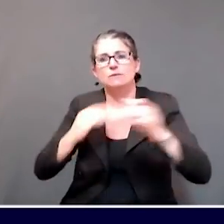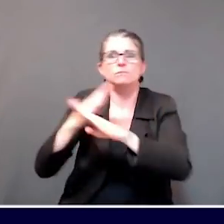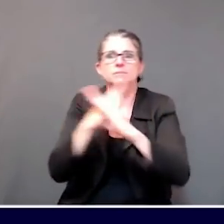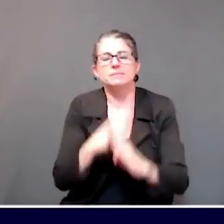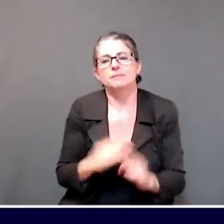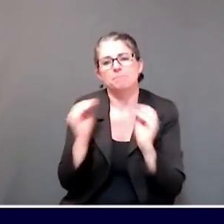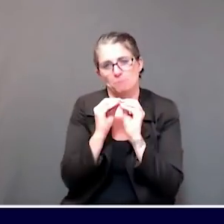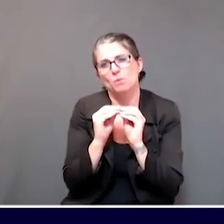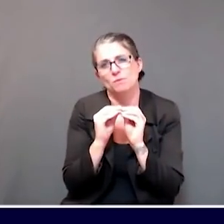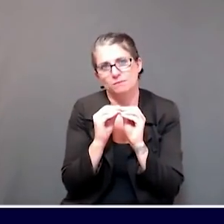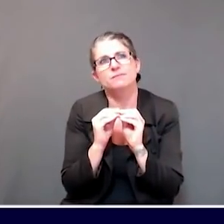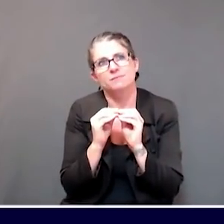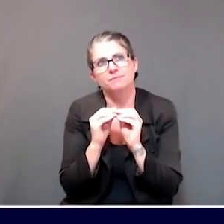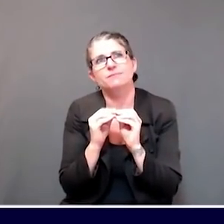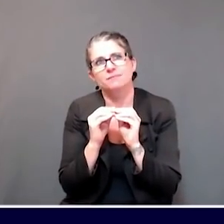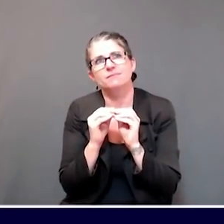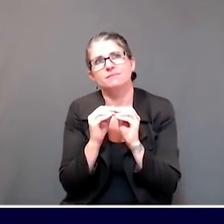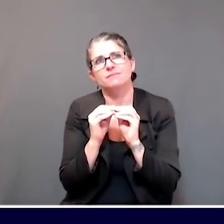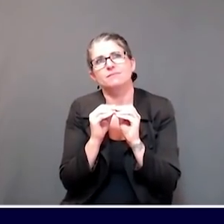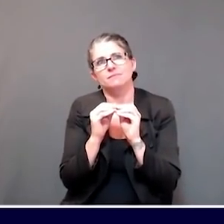a very expansive net.